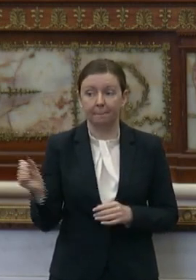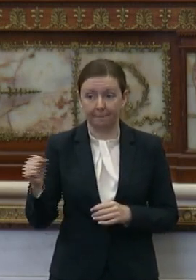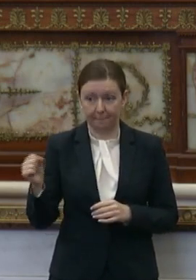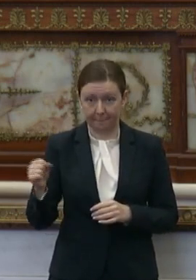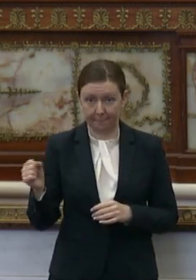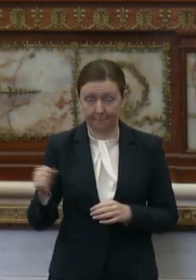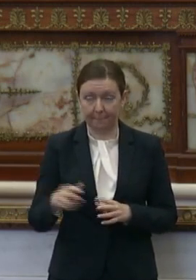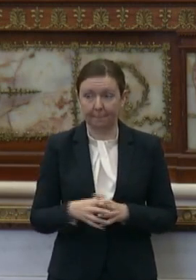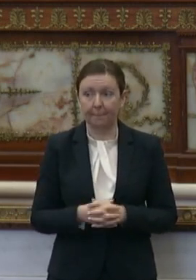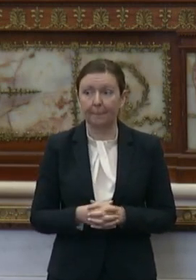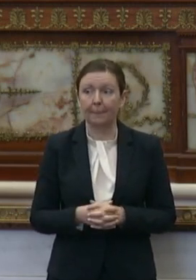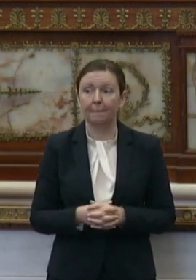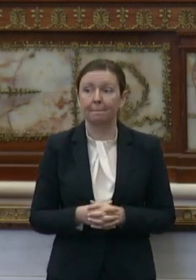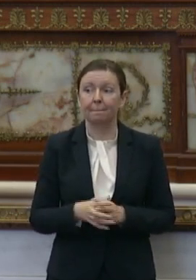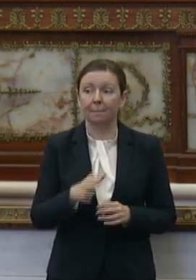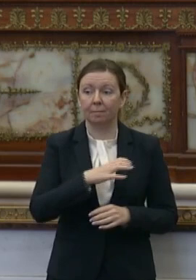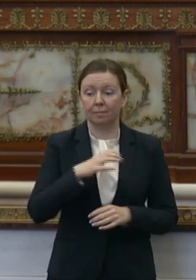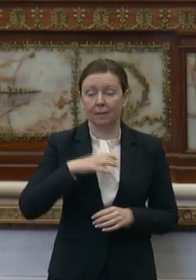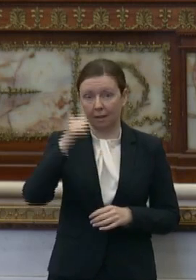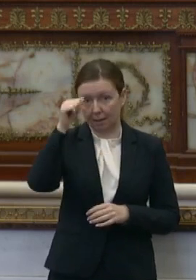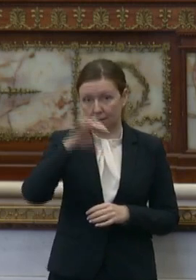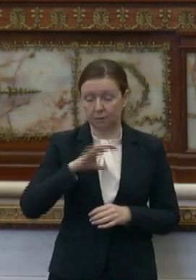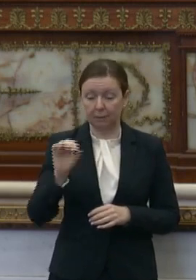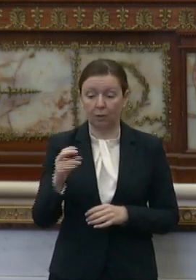Aye. Councilman O?